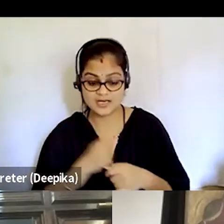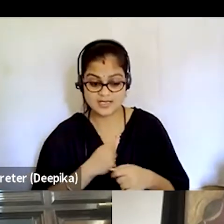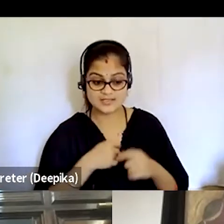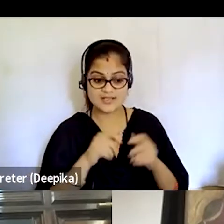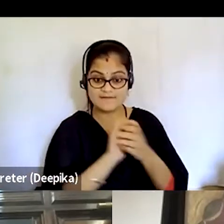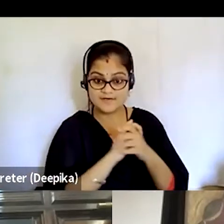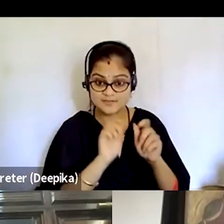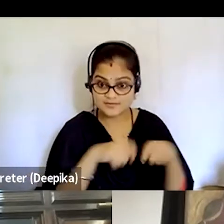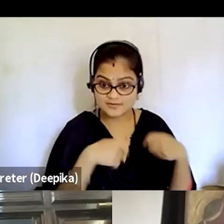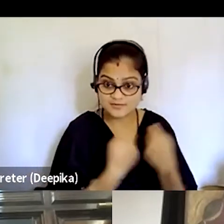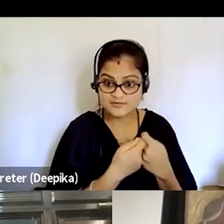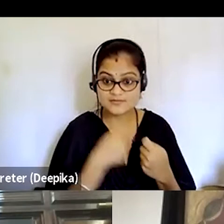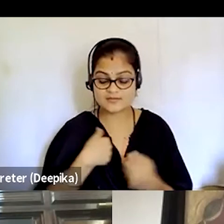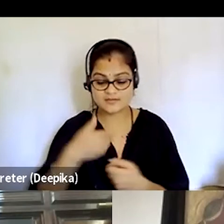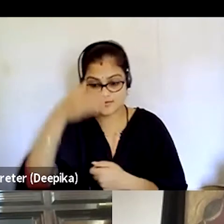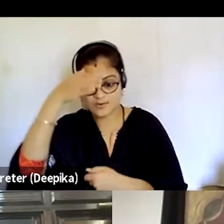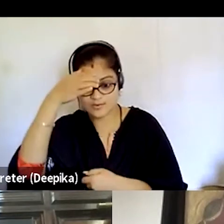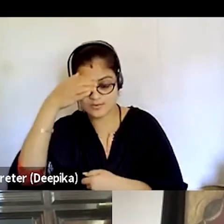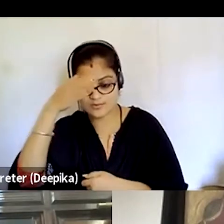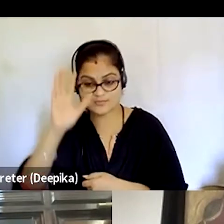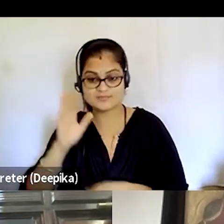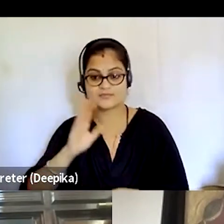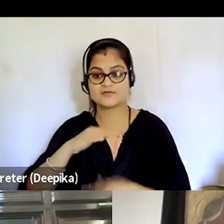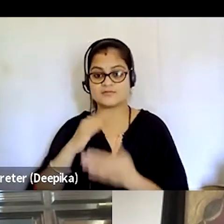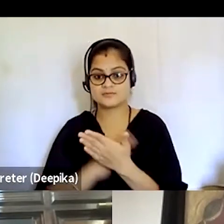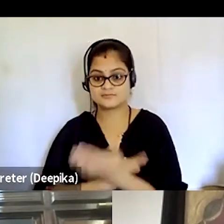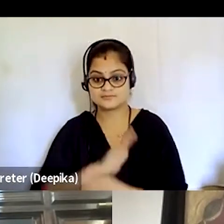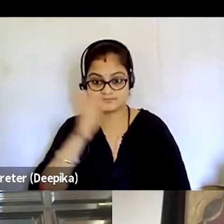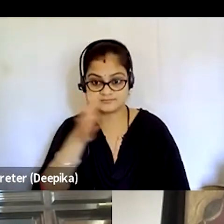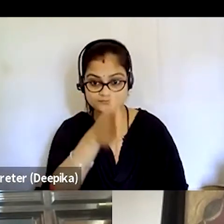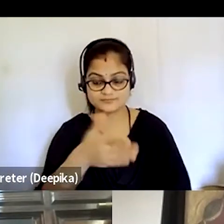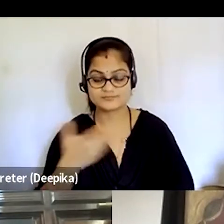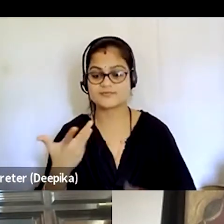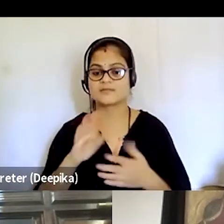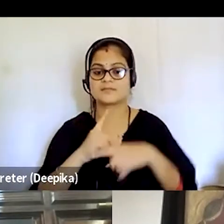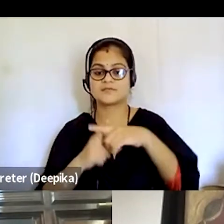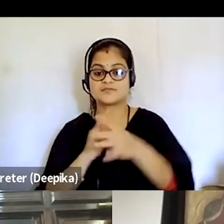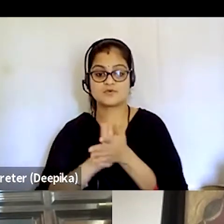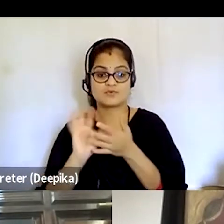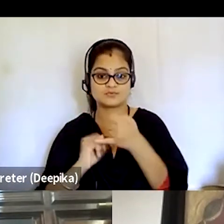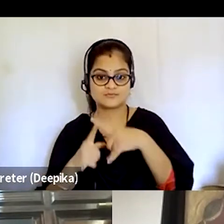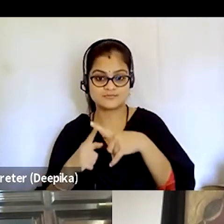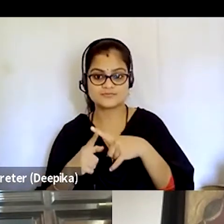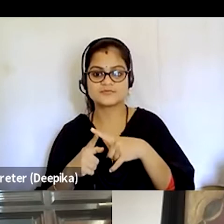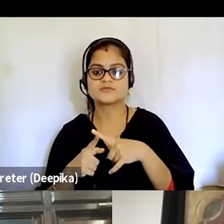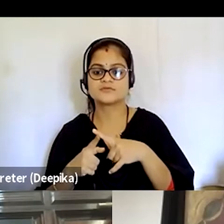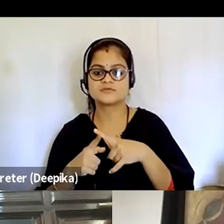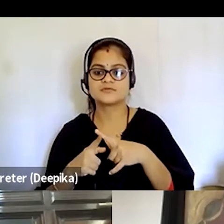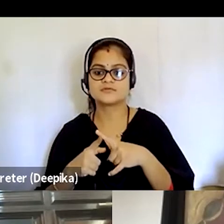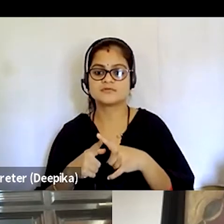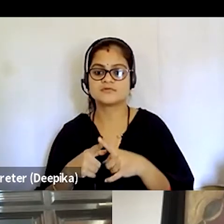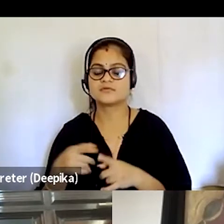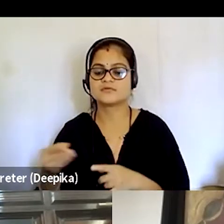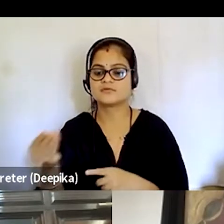alone, from concerts that I had attended, and also from hosting concerts at Take 5. And those days